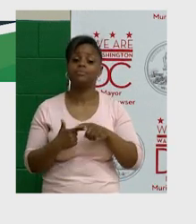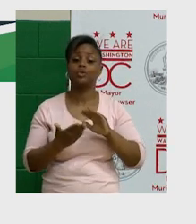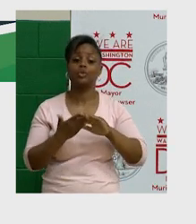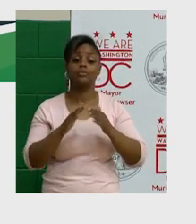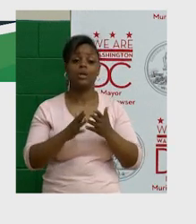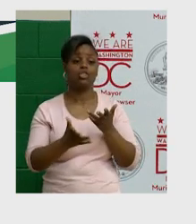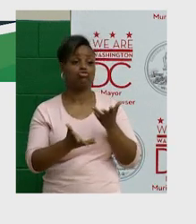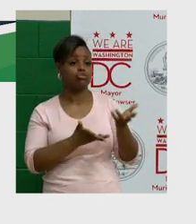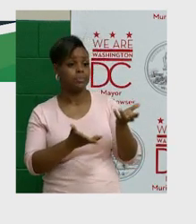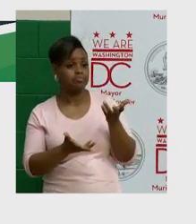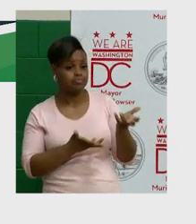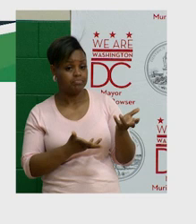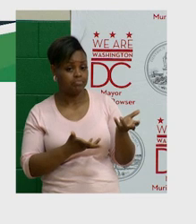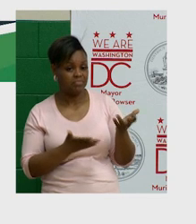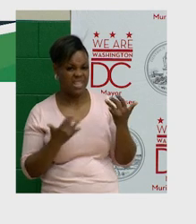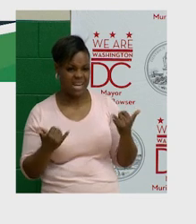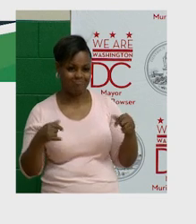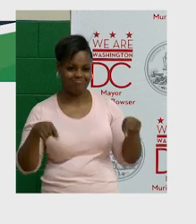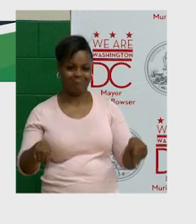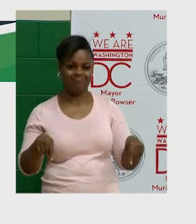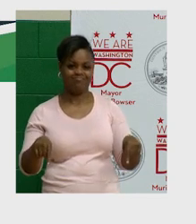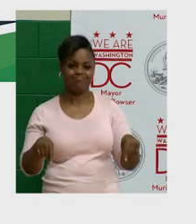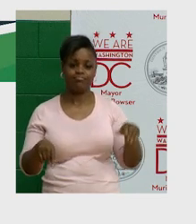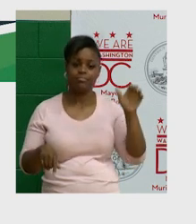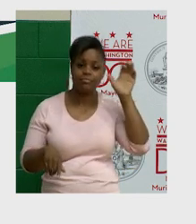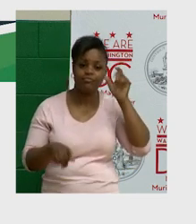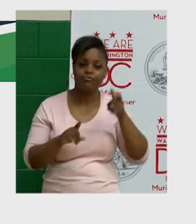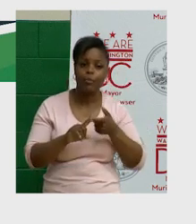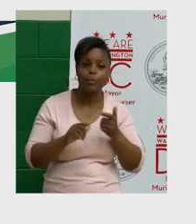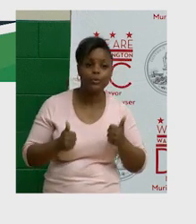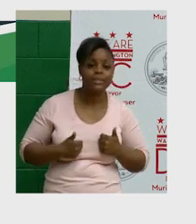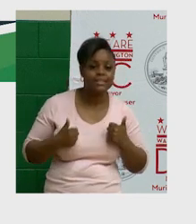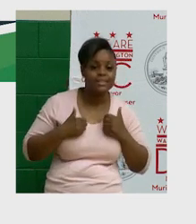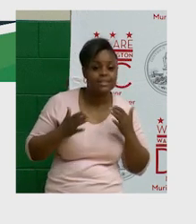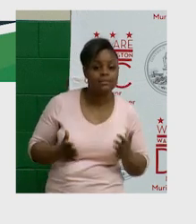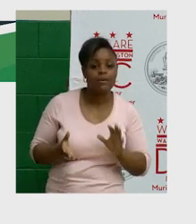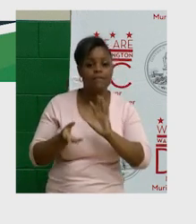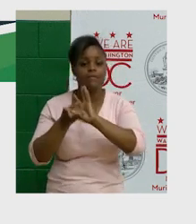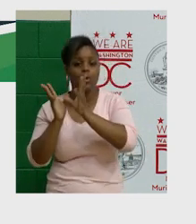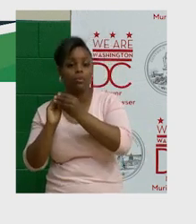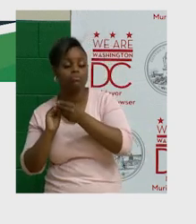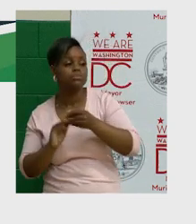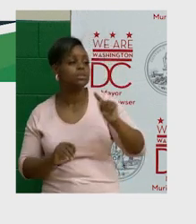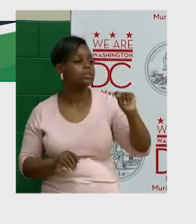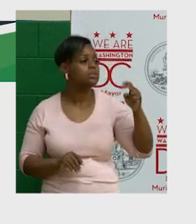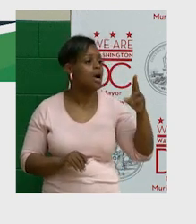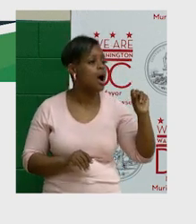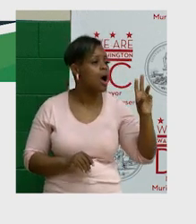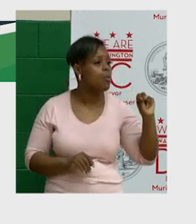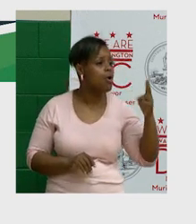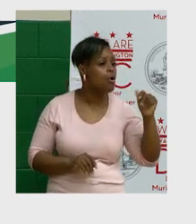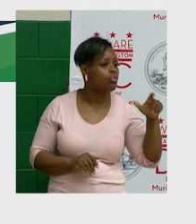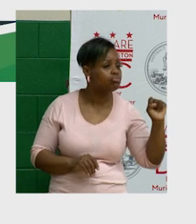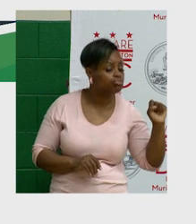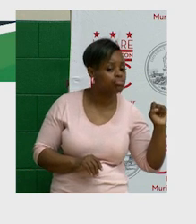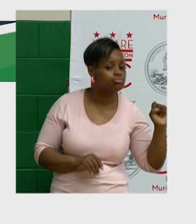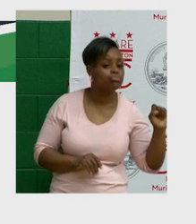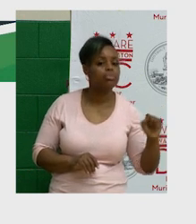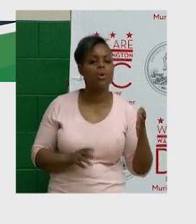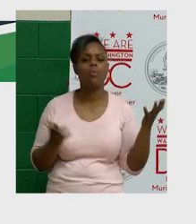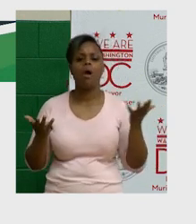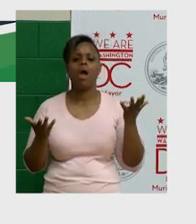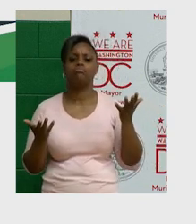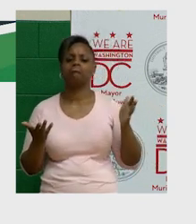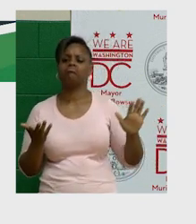are right now. We hear from residents through forums, through town halls, through all sorts of ways about what your priorities